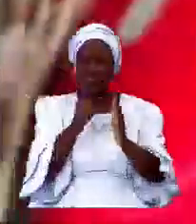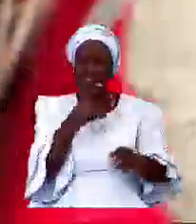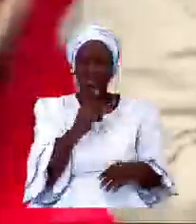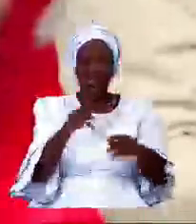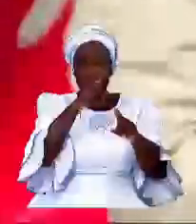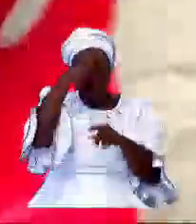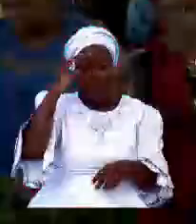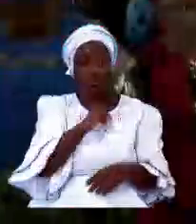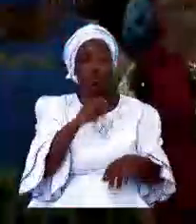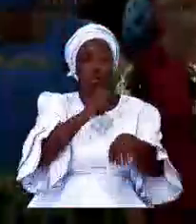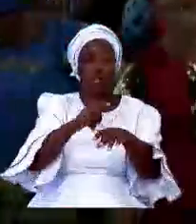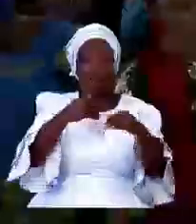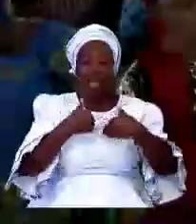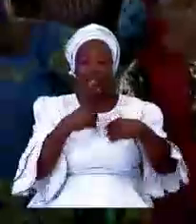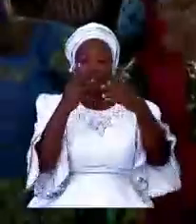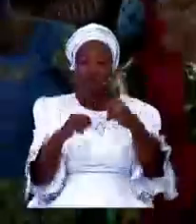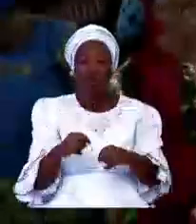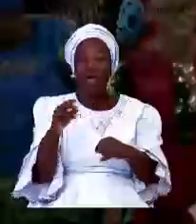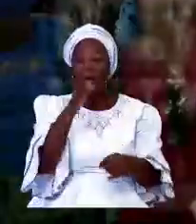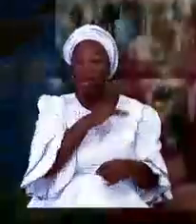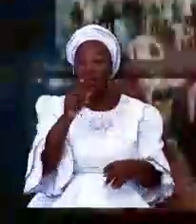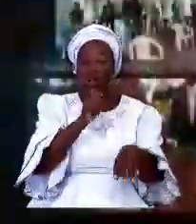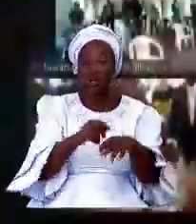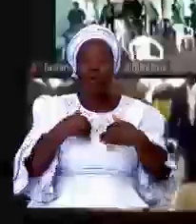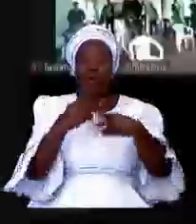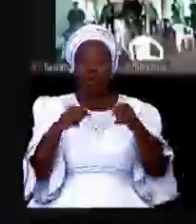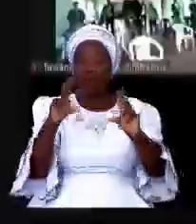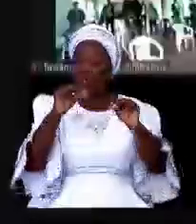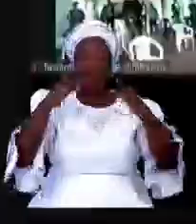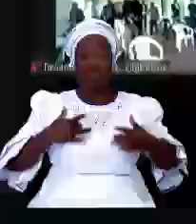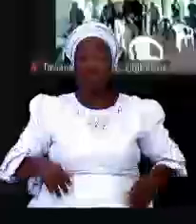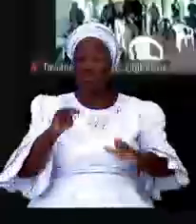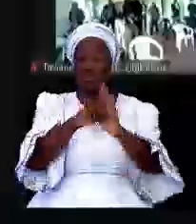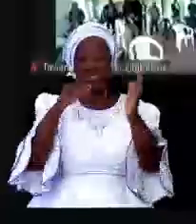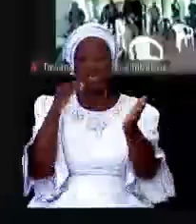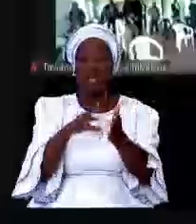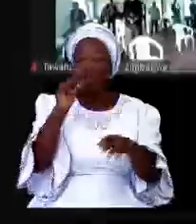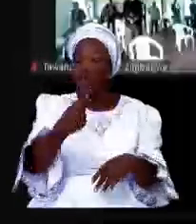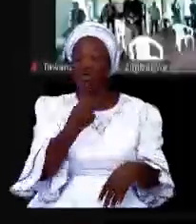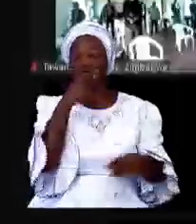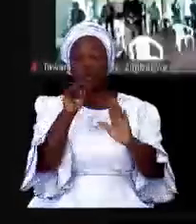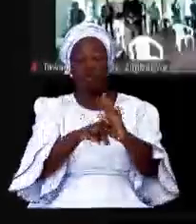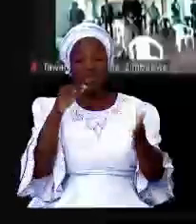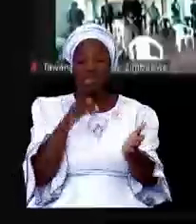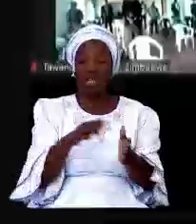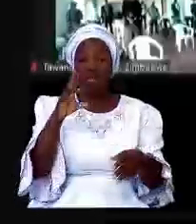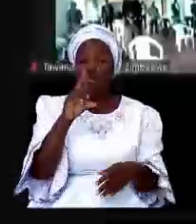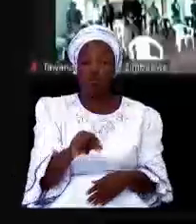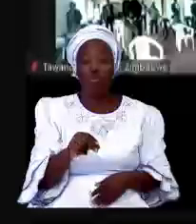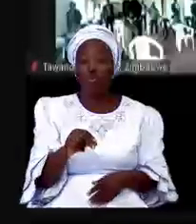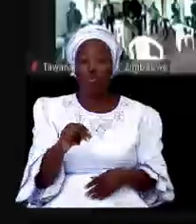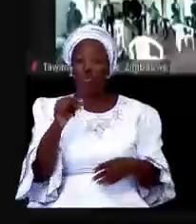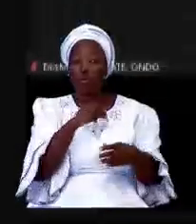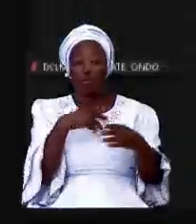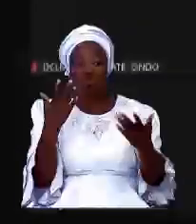your mouth. Open your mouth and talk to the Lord. Your time has come. Your time has come. No discouragement.